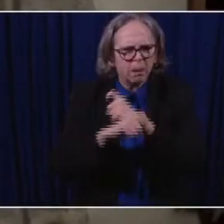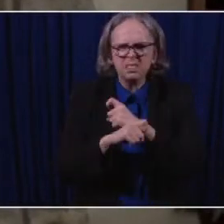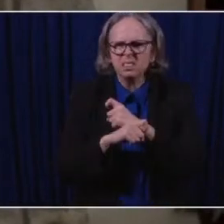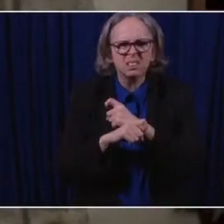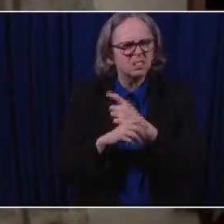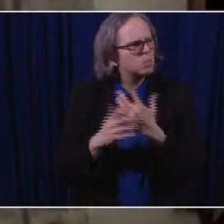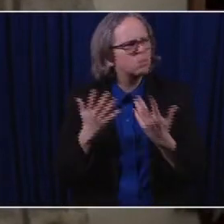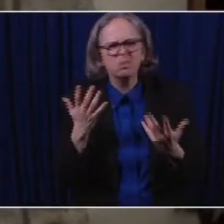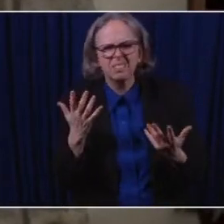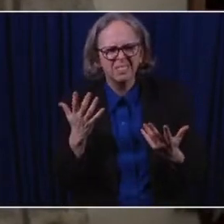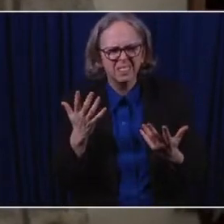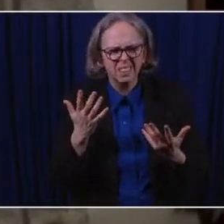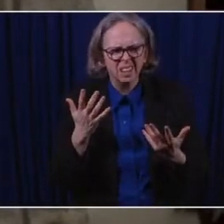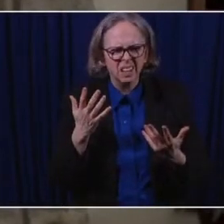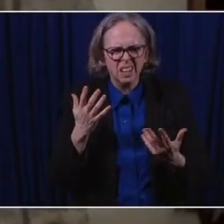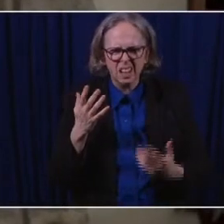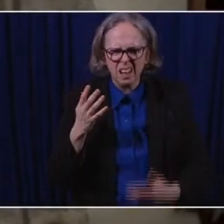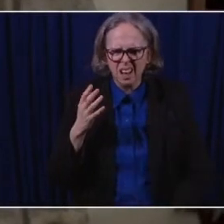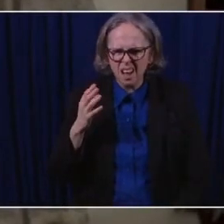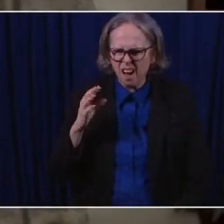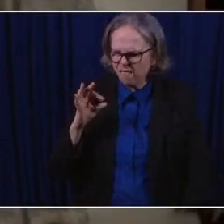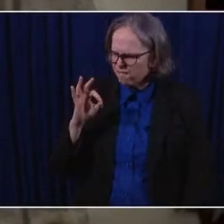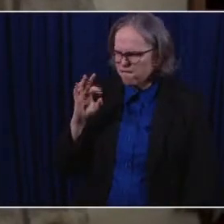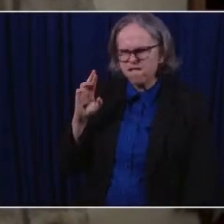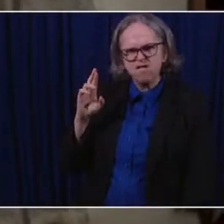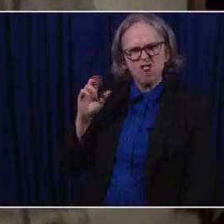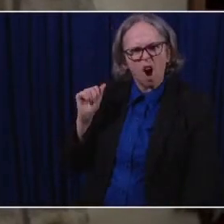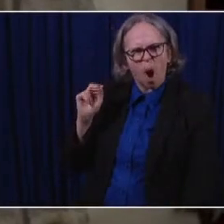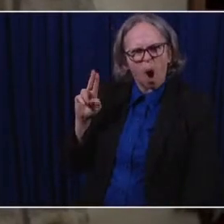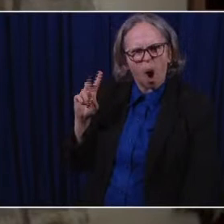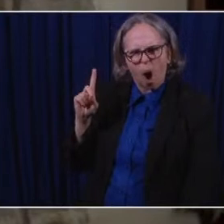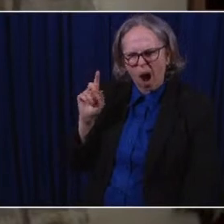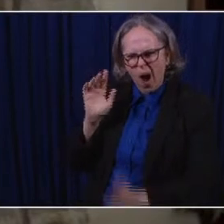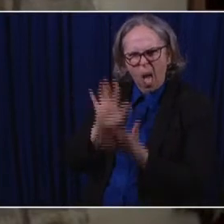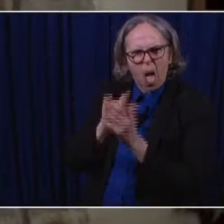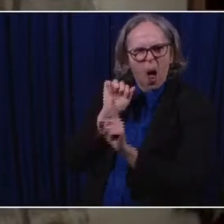it's kind of a tsunami all coming together. And so,